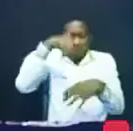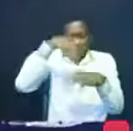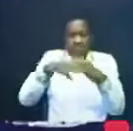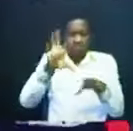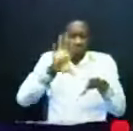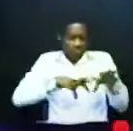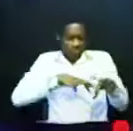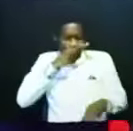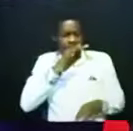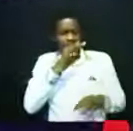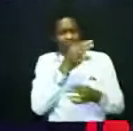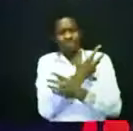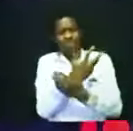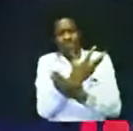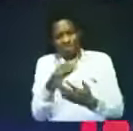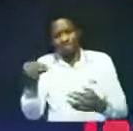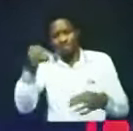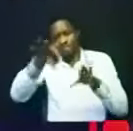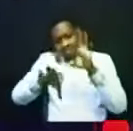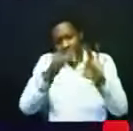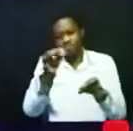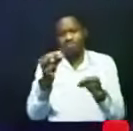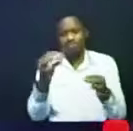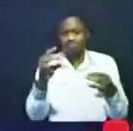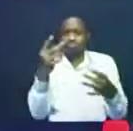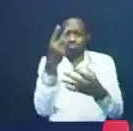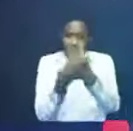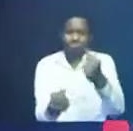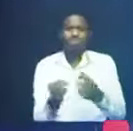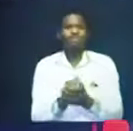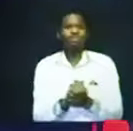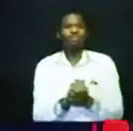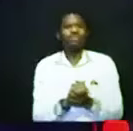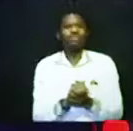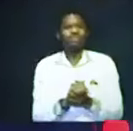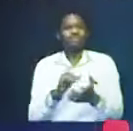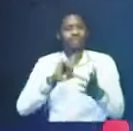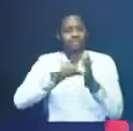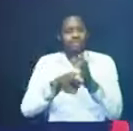spirit. Then the Bible talks about the joints and the marrows.